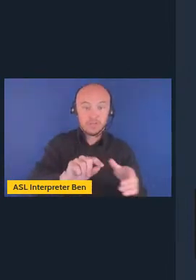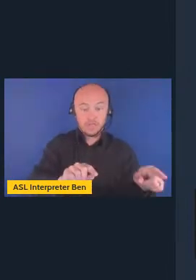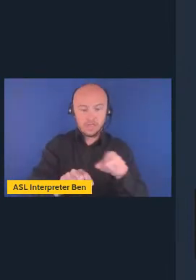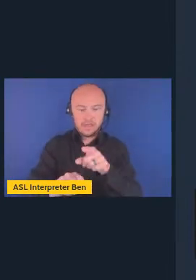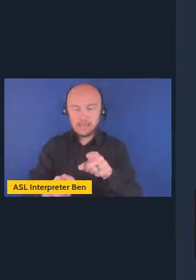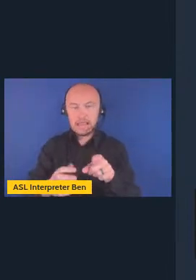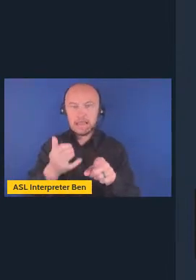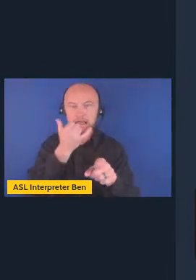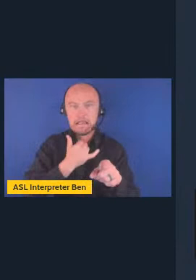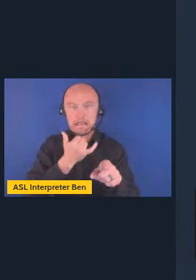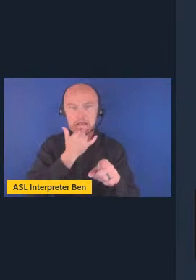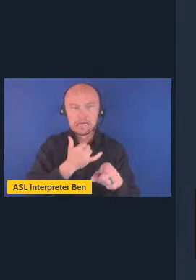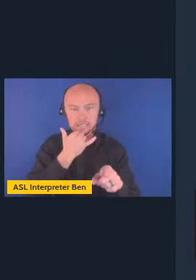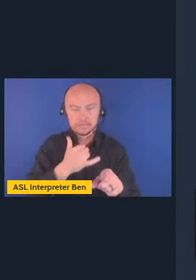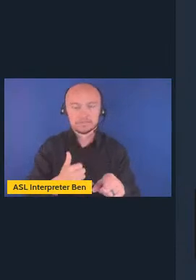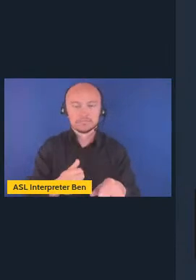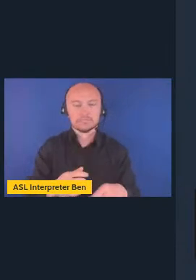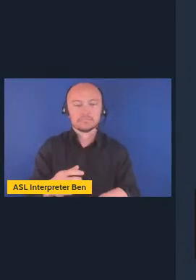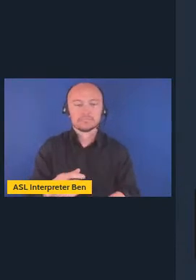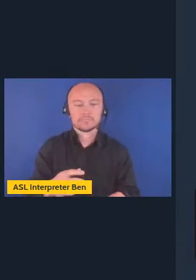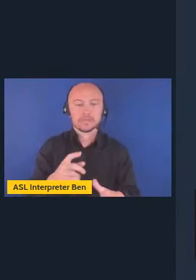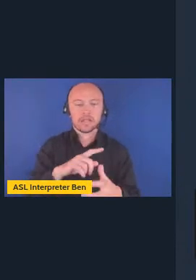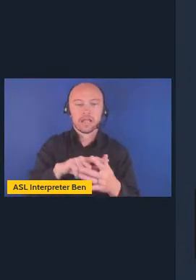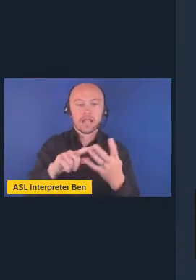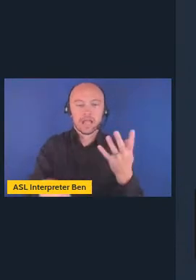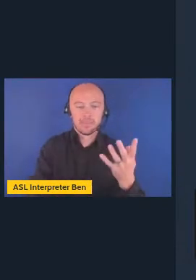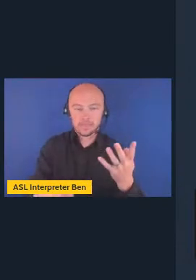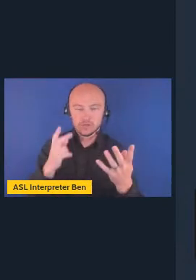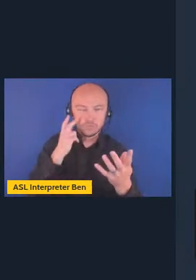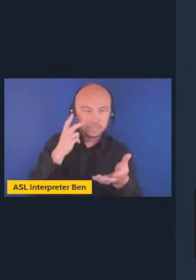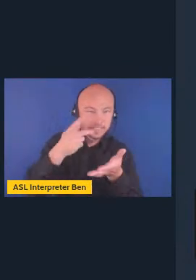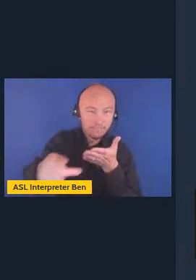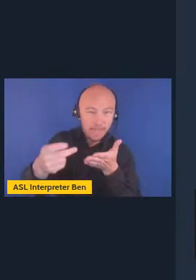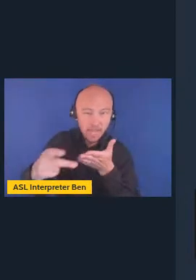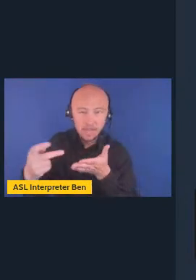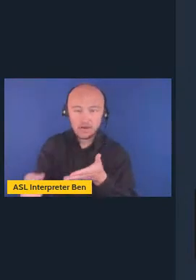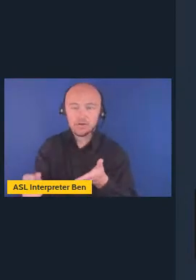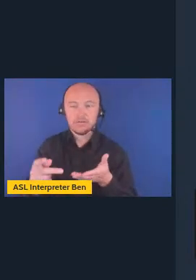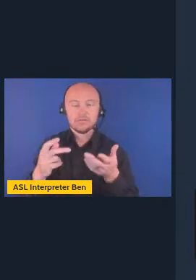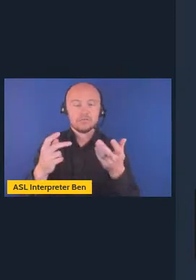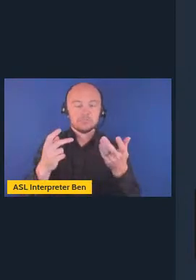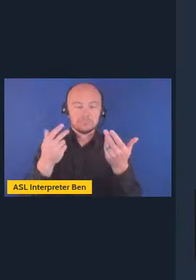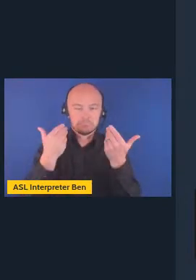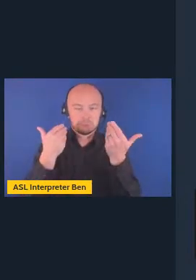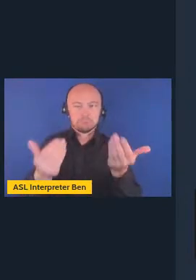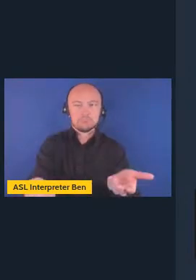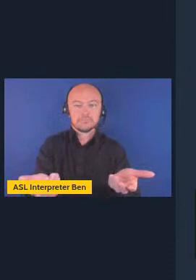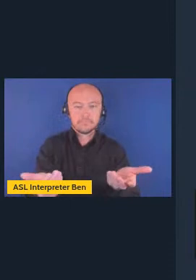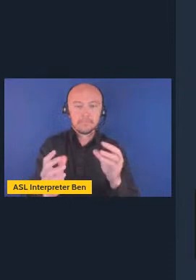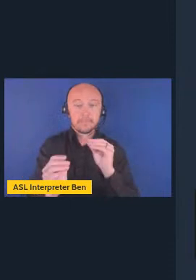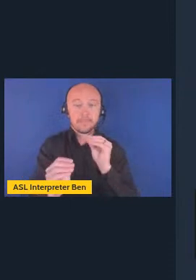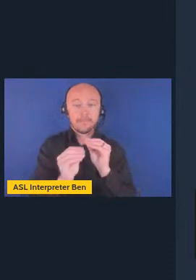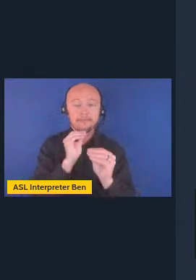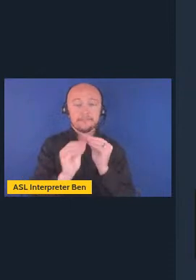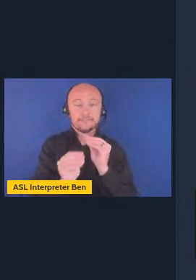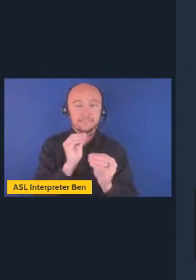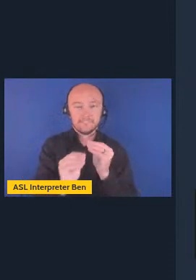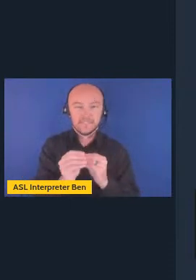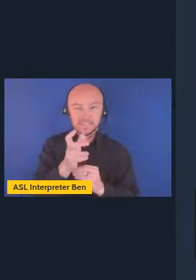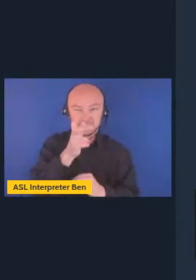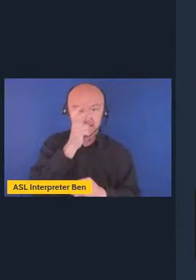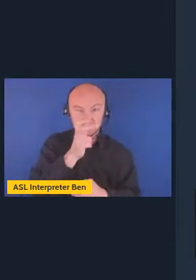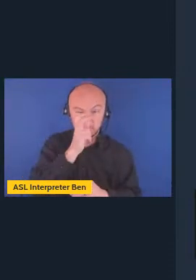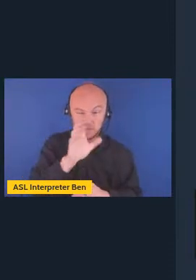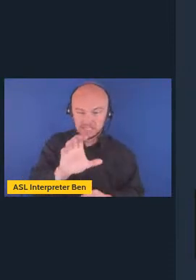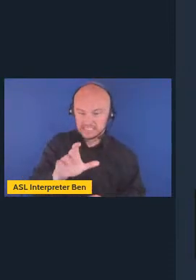missing. There were some enum options that used to fail and are now working. And we also fixed a nasty little bug with the